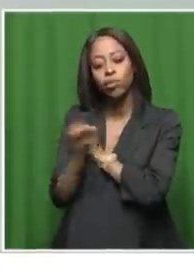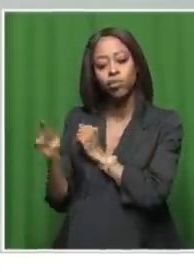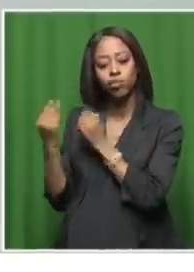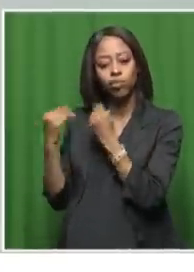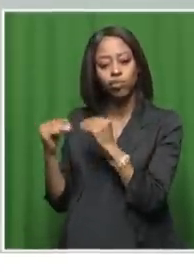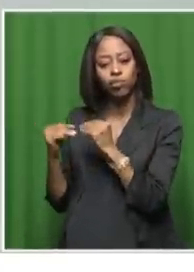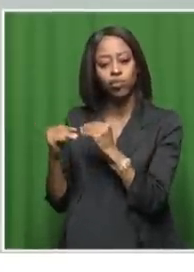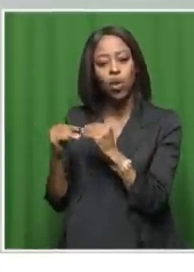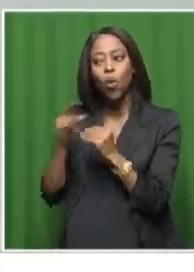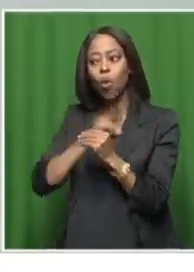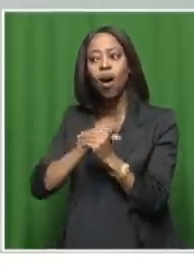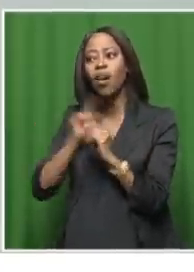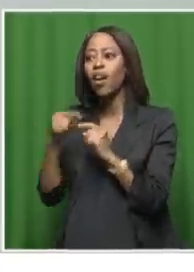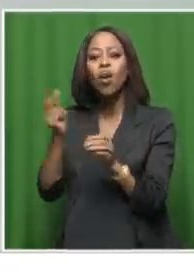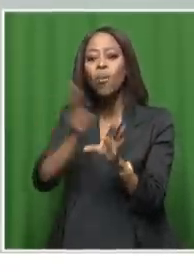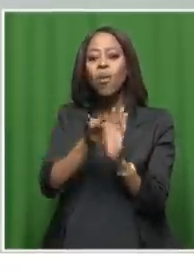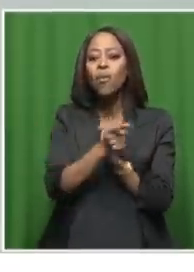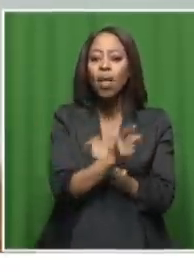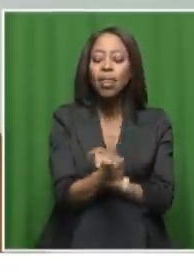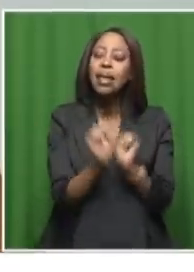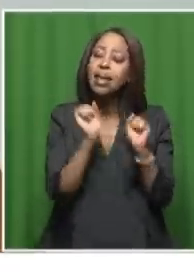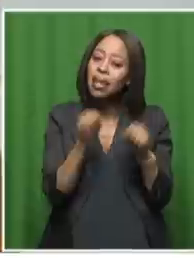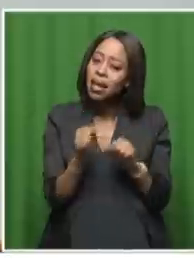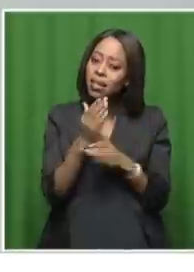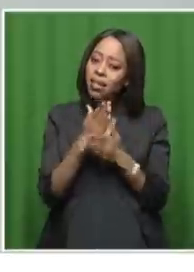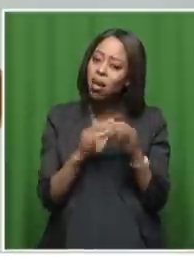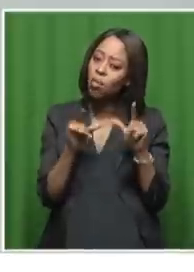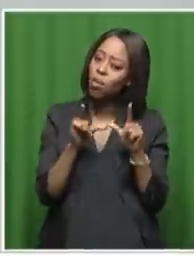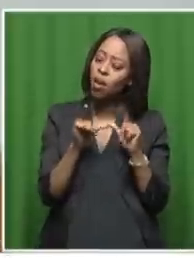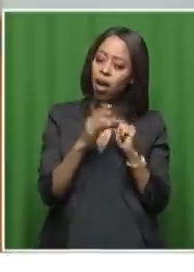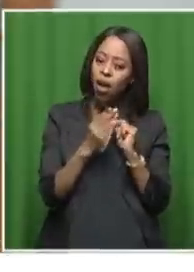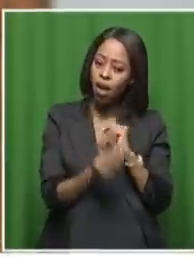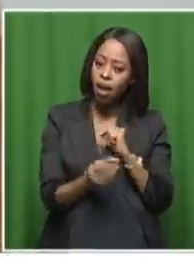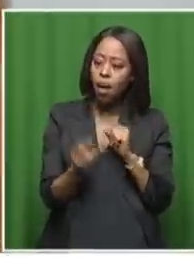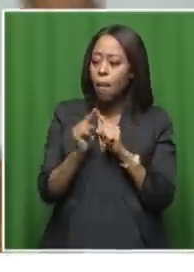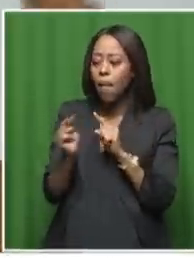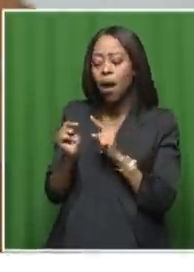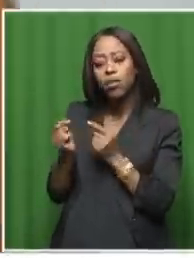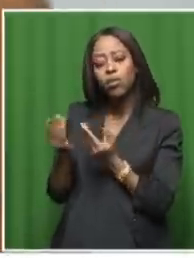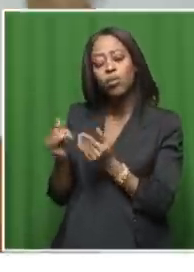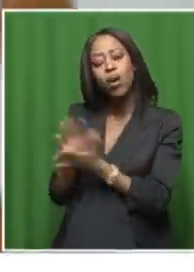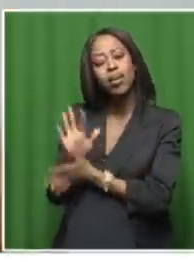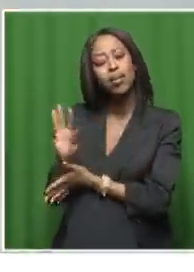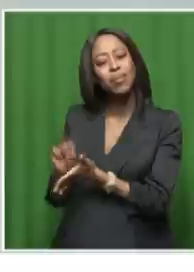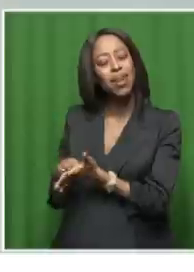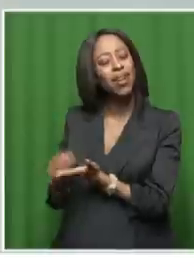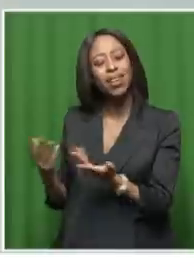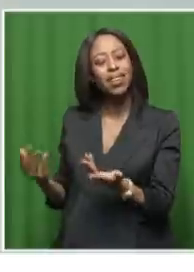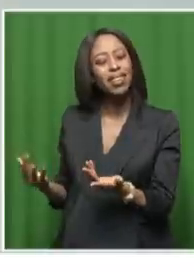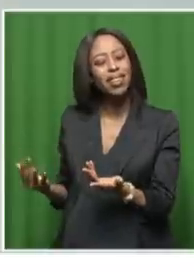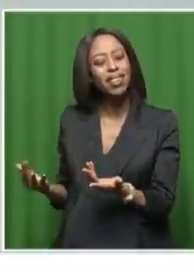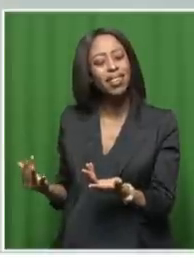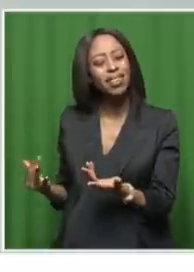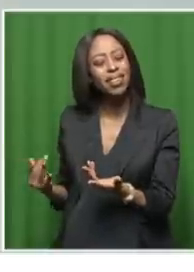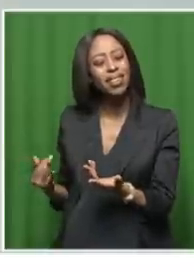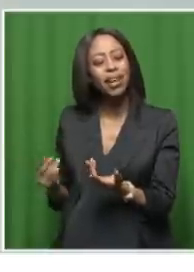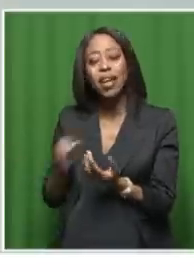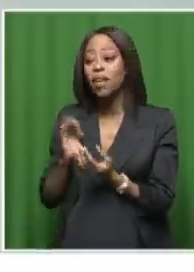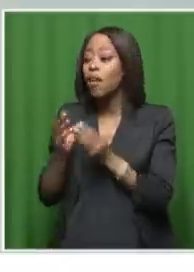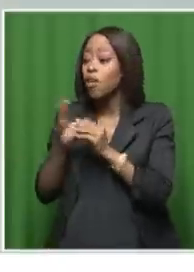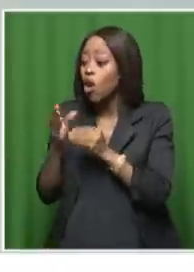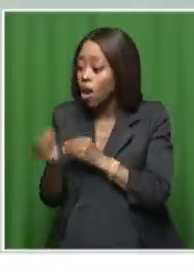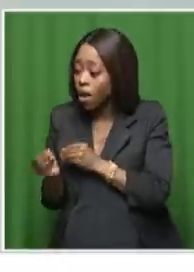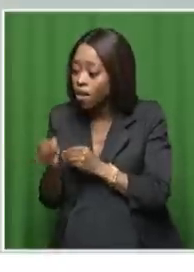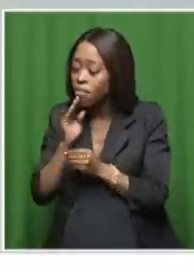not to participate, even though others had licenses, but they don't meet certain things. You're expected to have 10 million rands and above, and then it excludes them. But we